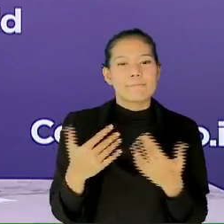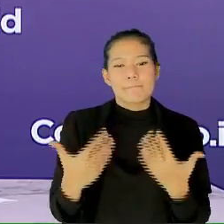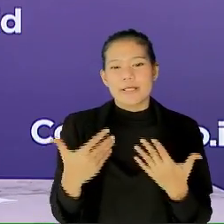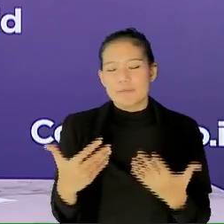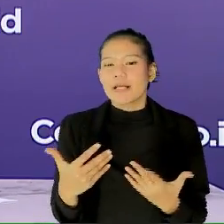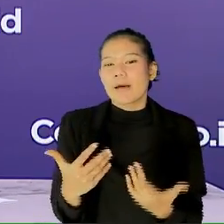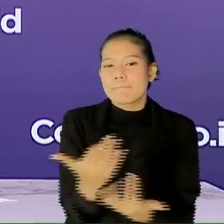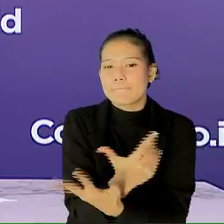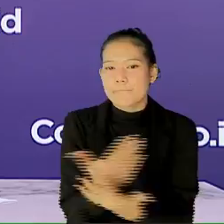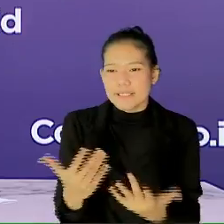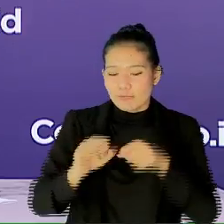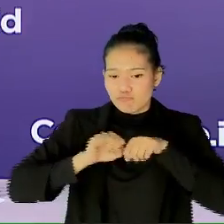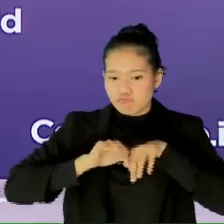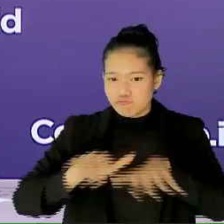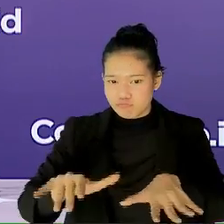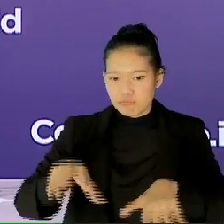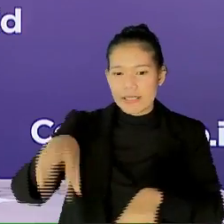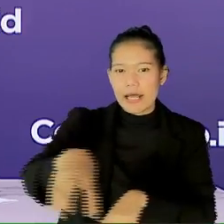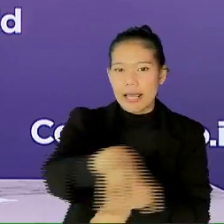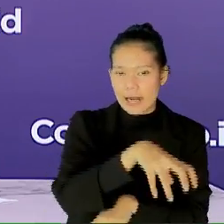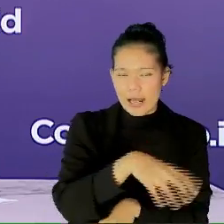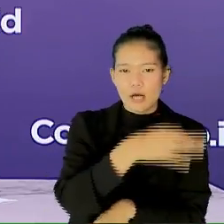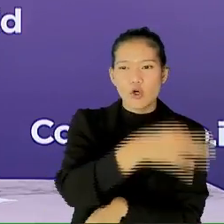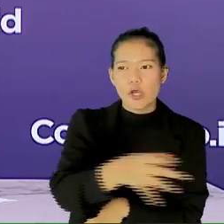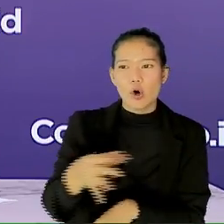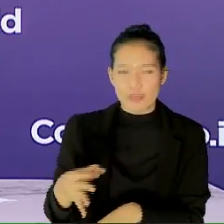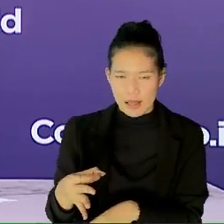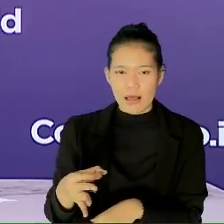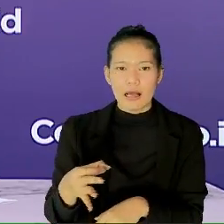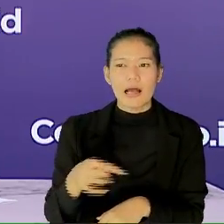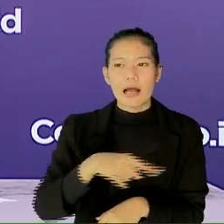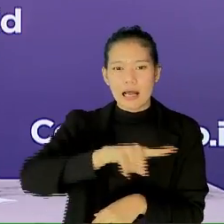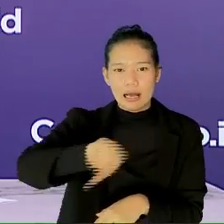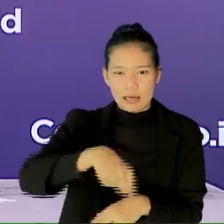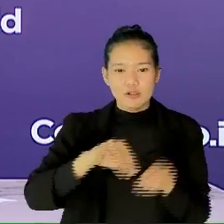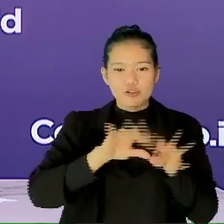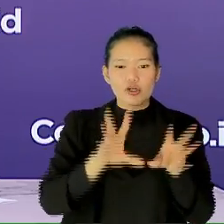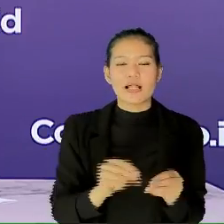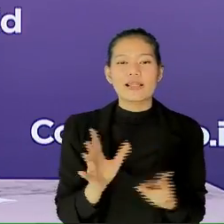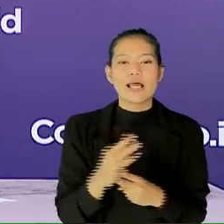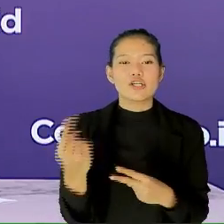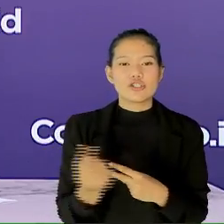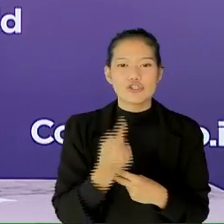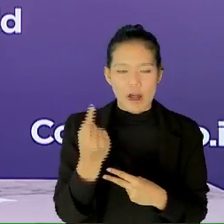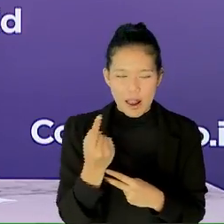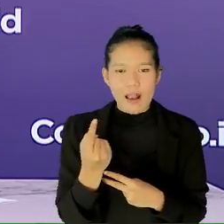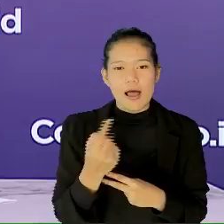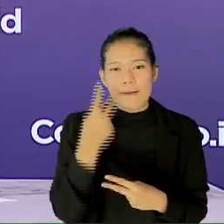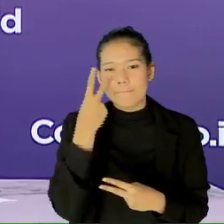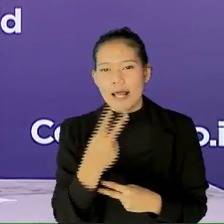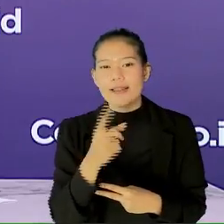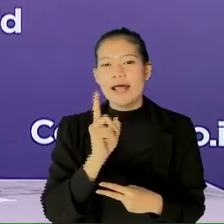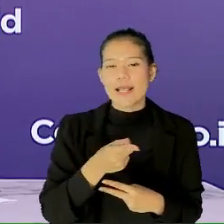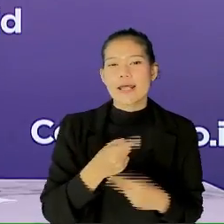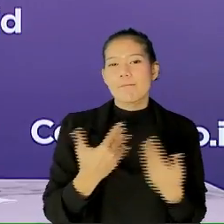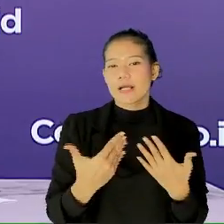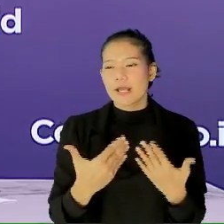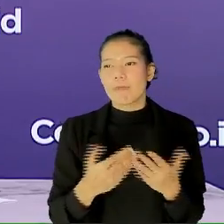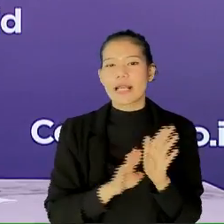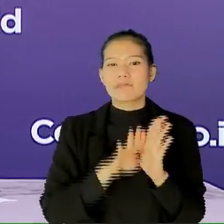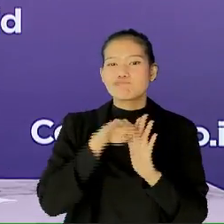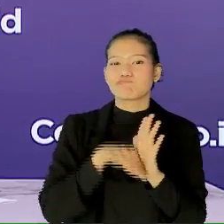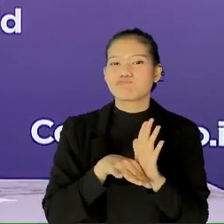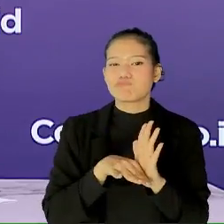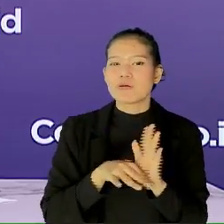community restrictions in each district and city nationally are dependent upon transmission rate indicators and